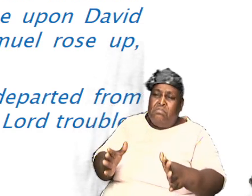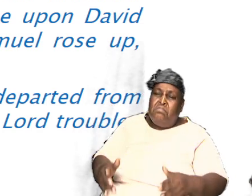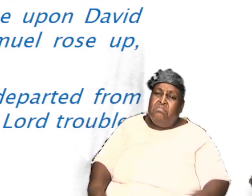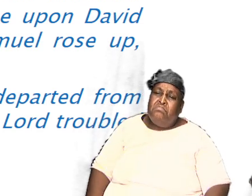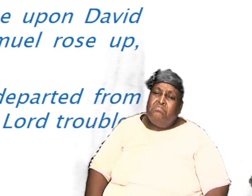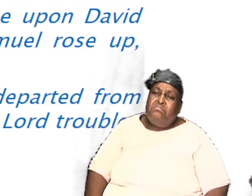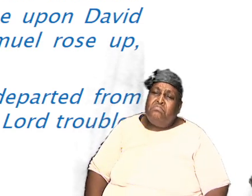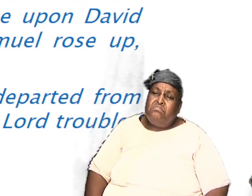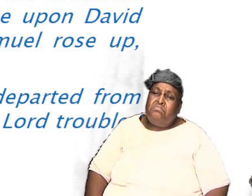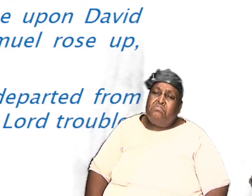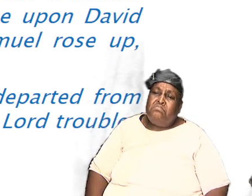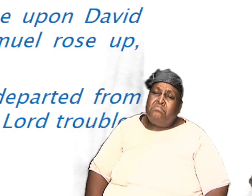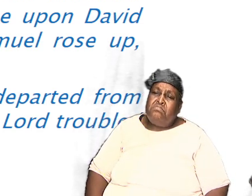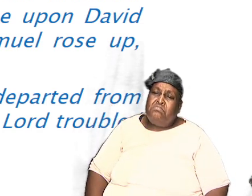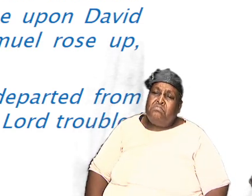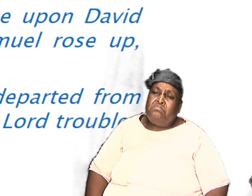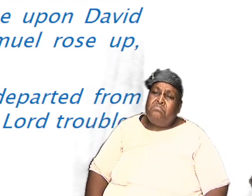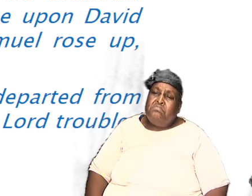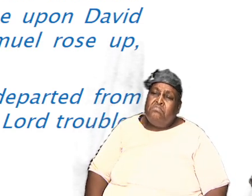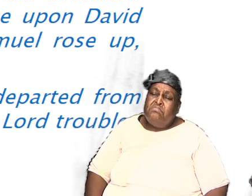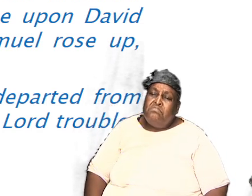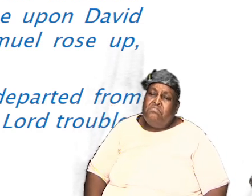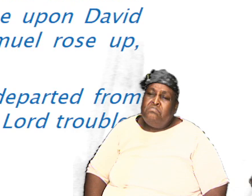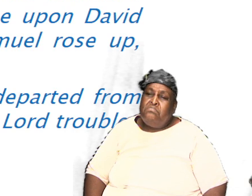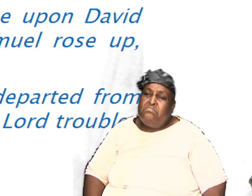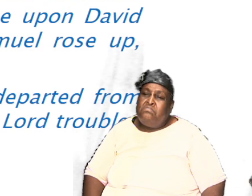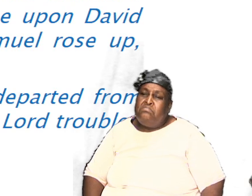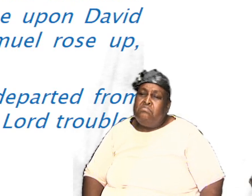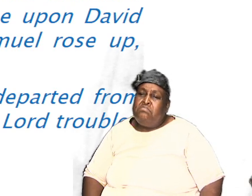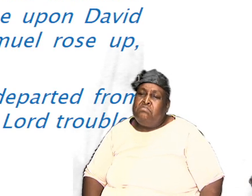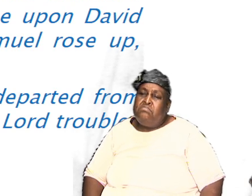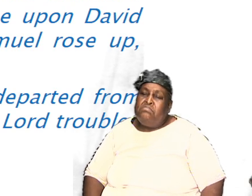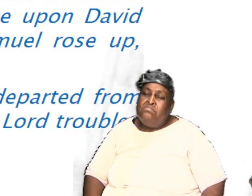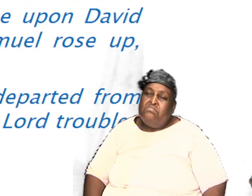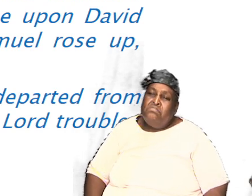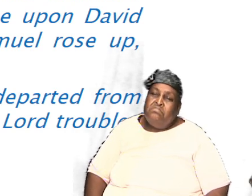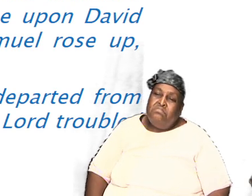So when we go into 1 Samuel chapter 16,